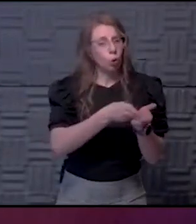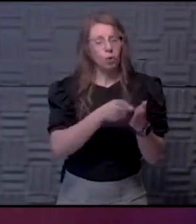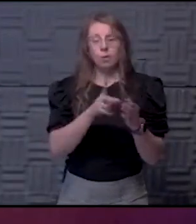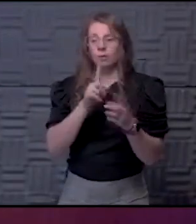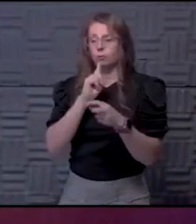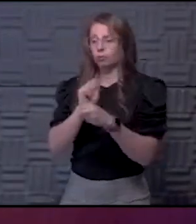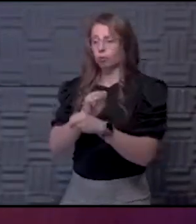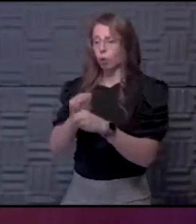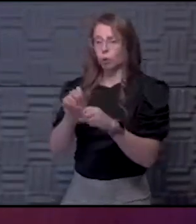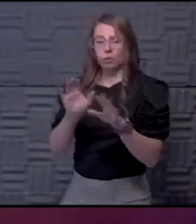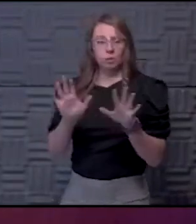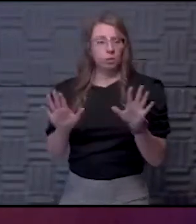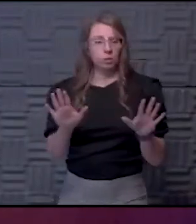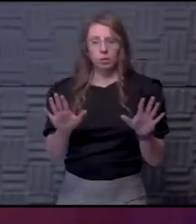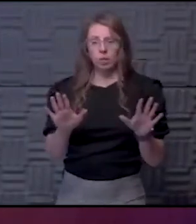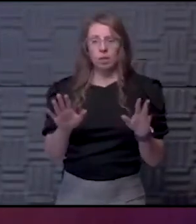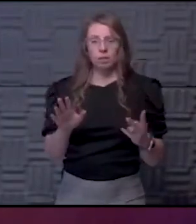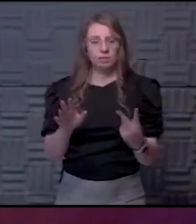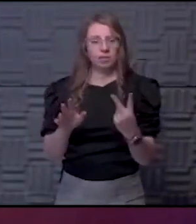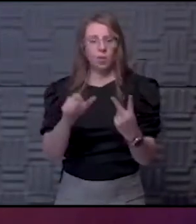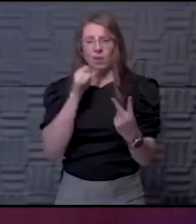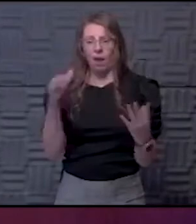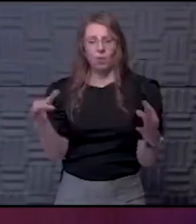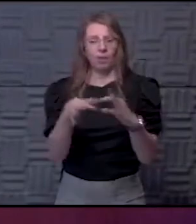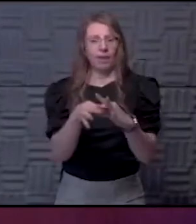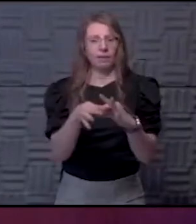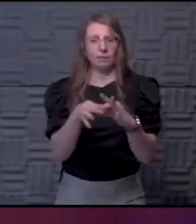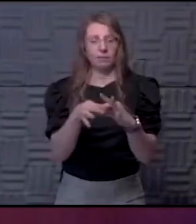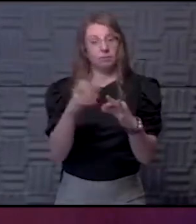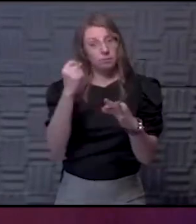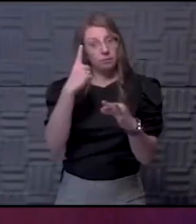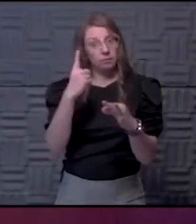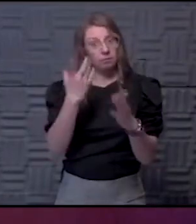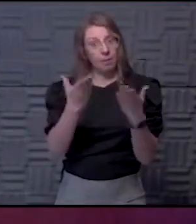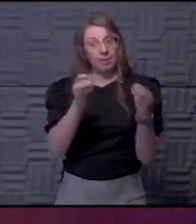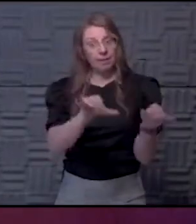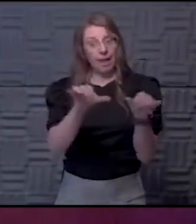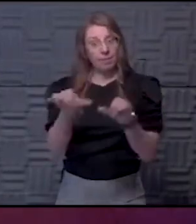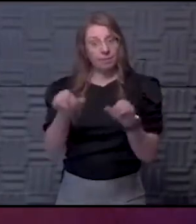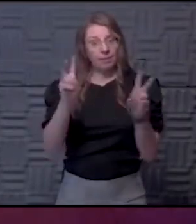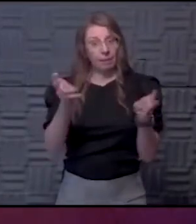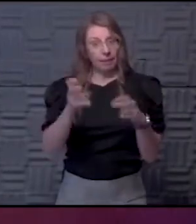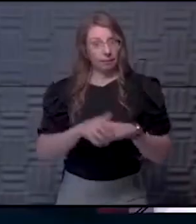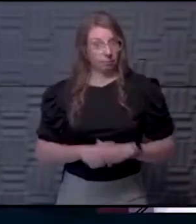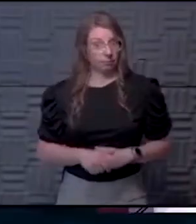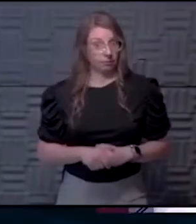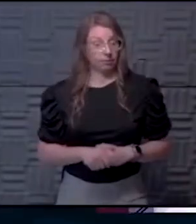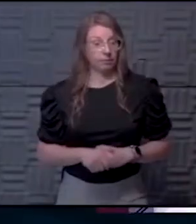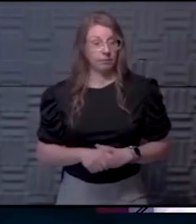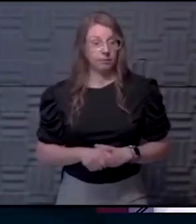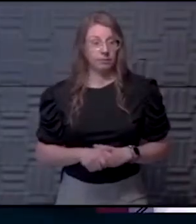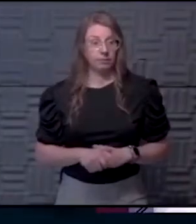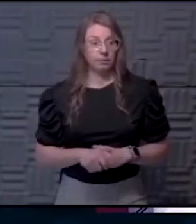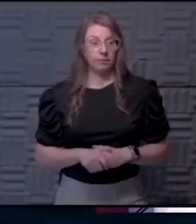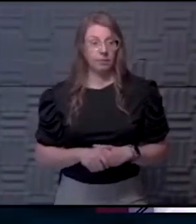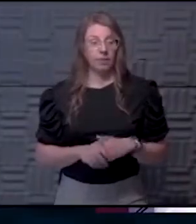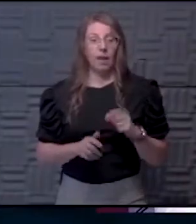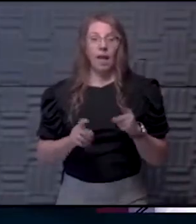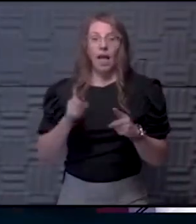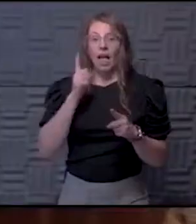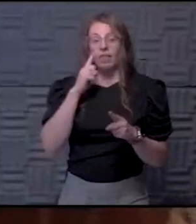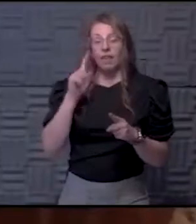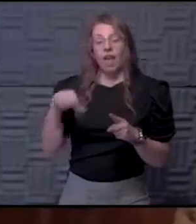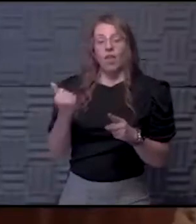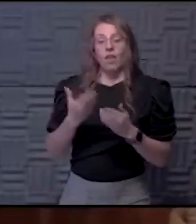two truths are not related, even if they're about the same topic. That, I think, is what's playing out here. You know, I think the other thing to